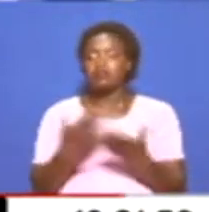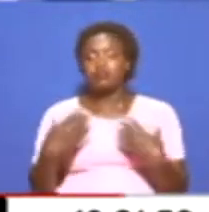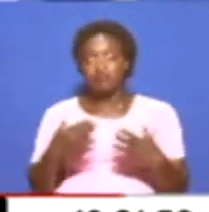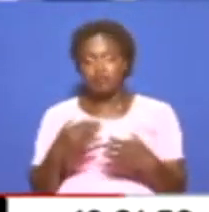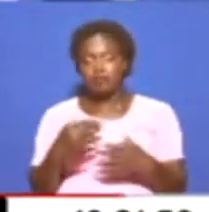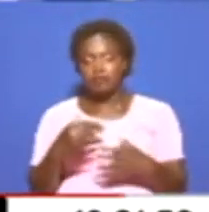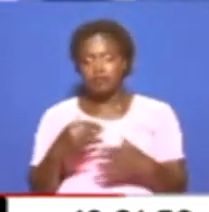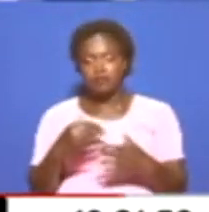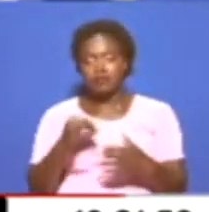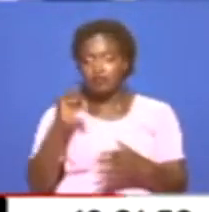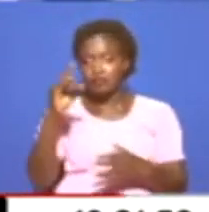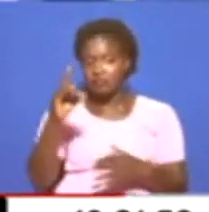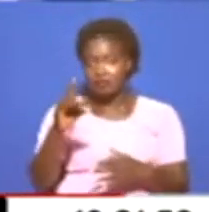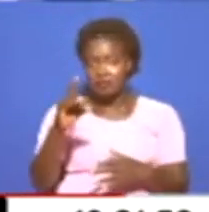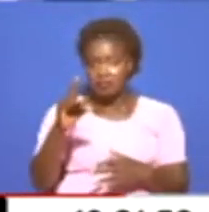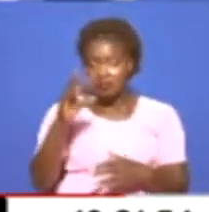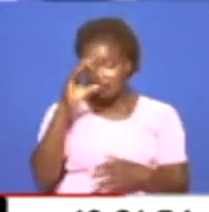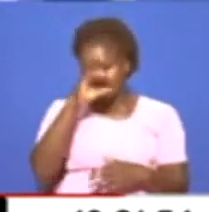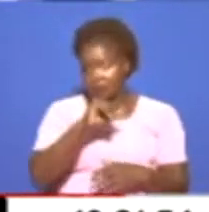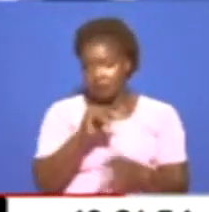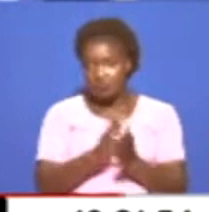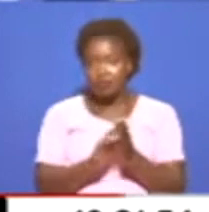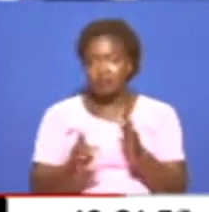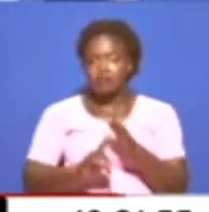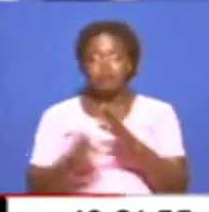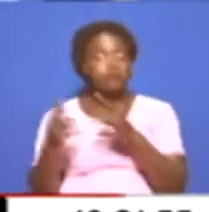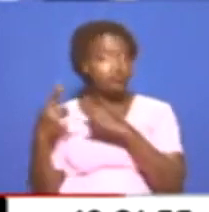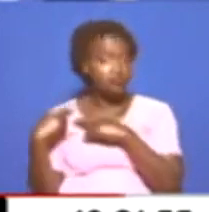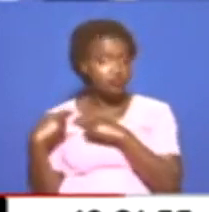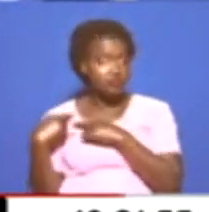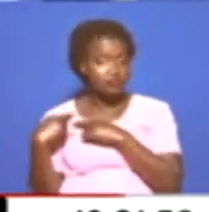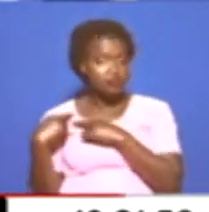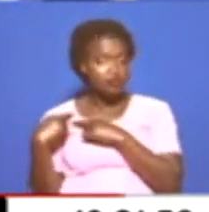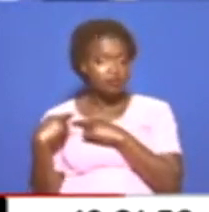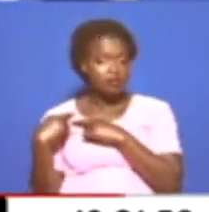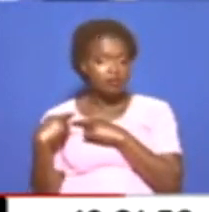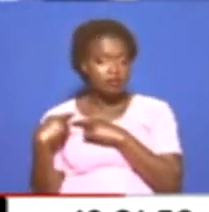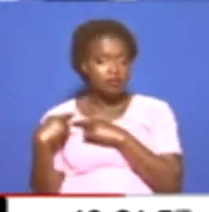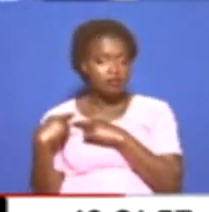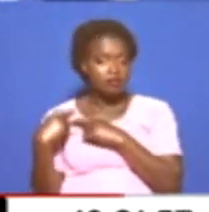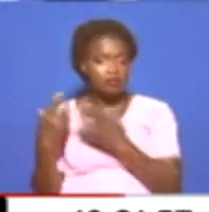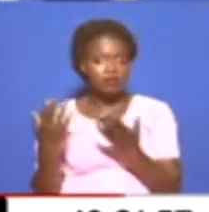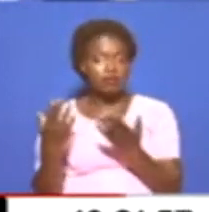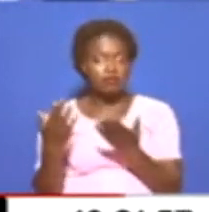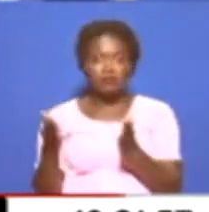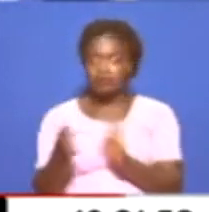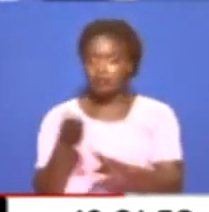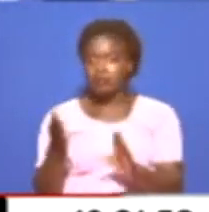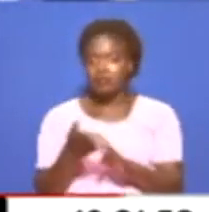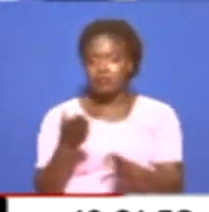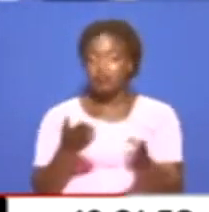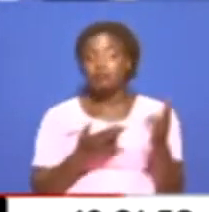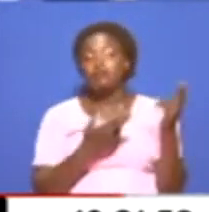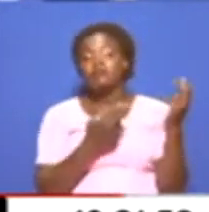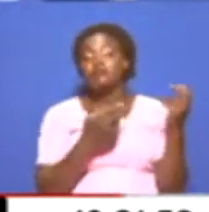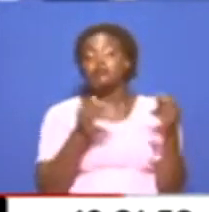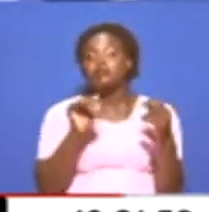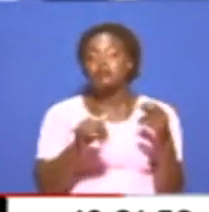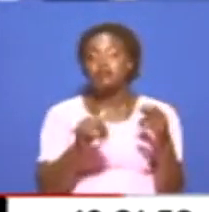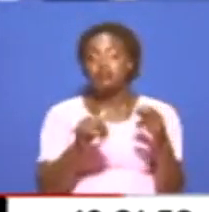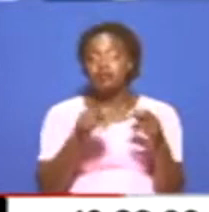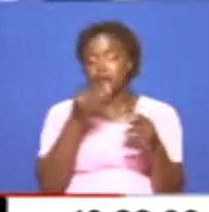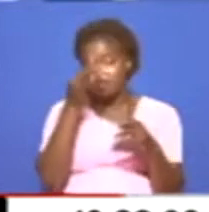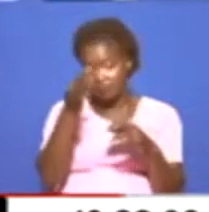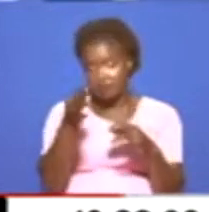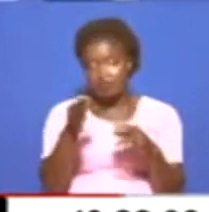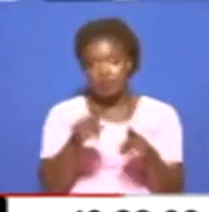still. I think the ministry in charge of that, they are supposed to hurry up, and I hope that in the near future they are going to